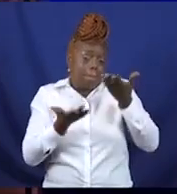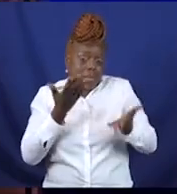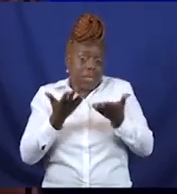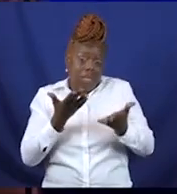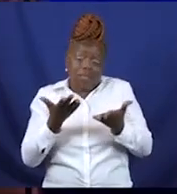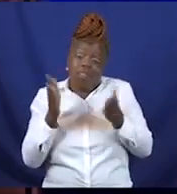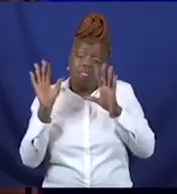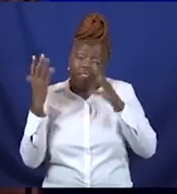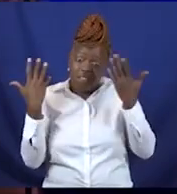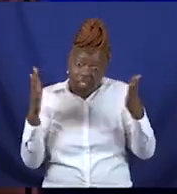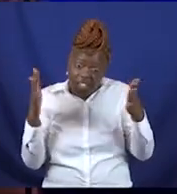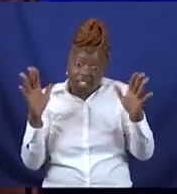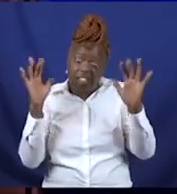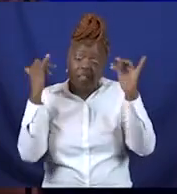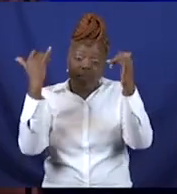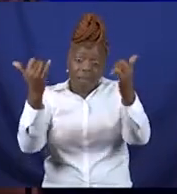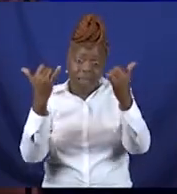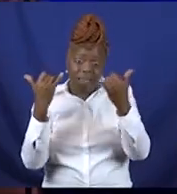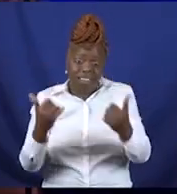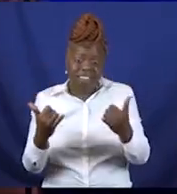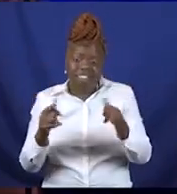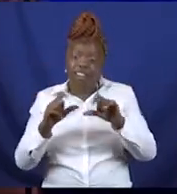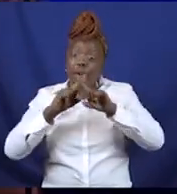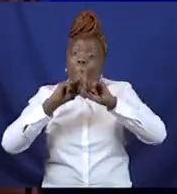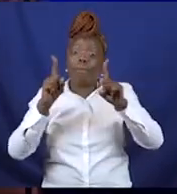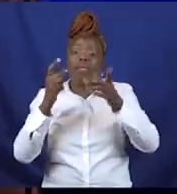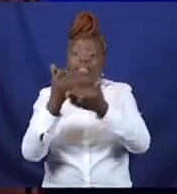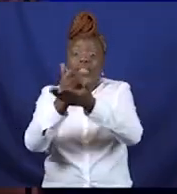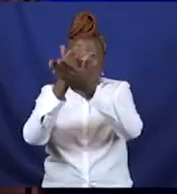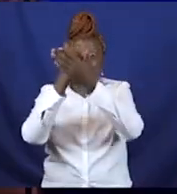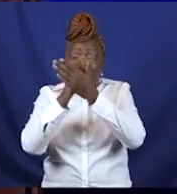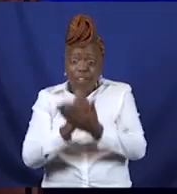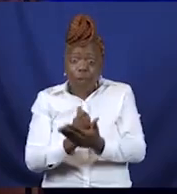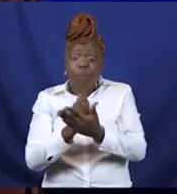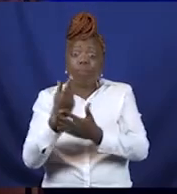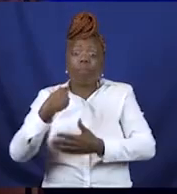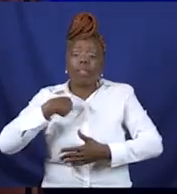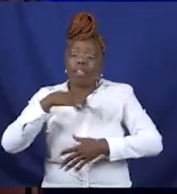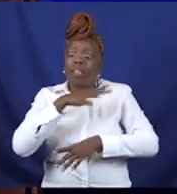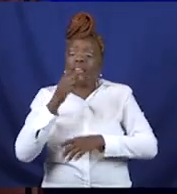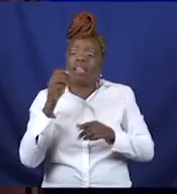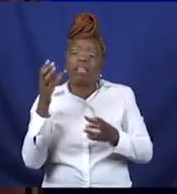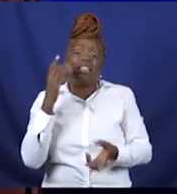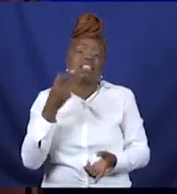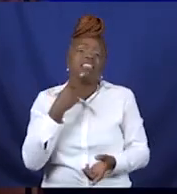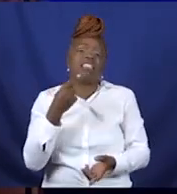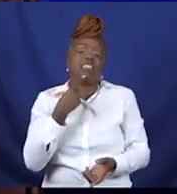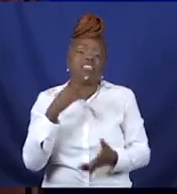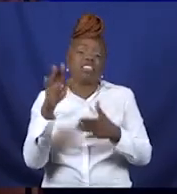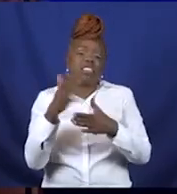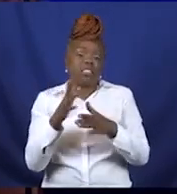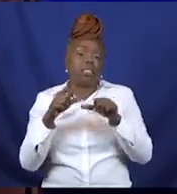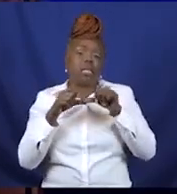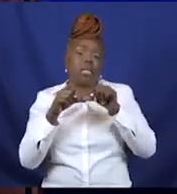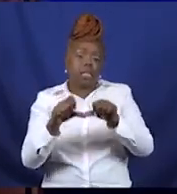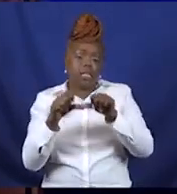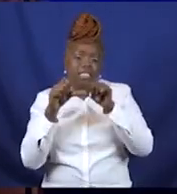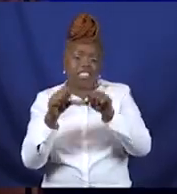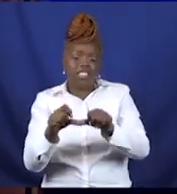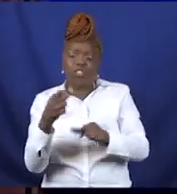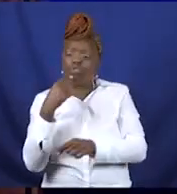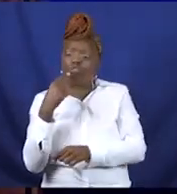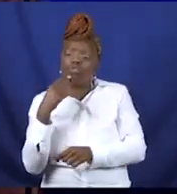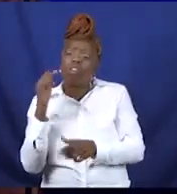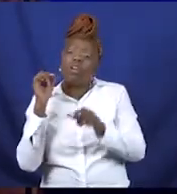minute, but now that he's talked to me a little while, he's gotten me down off the ledge, and he's let me know that I'm still his